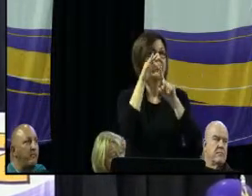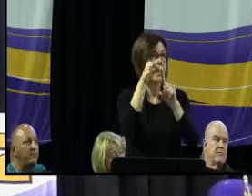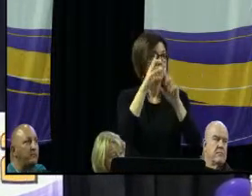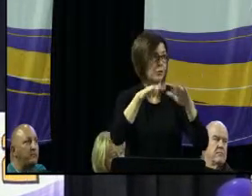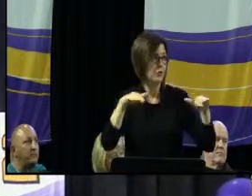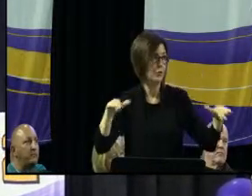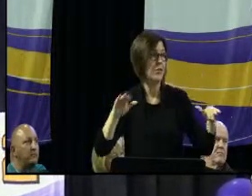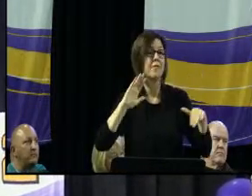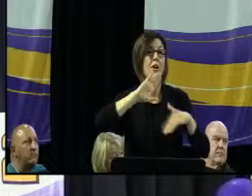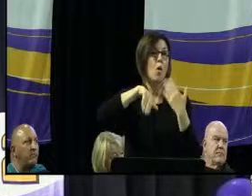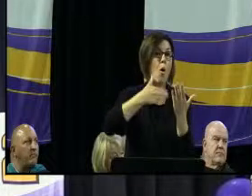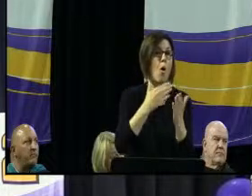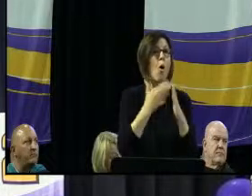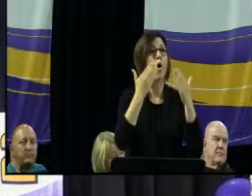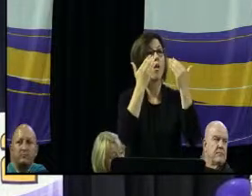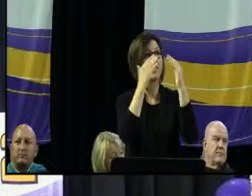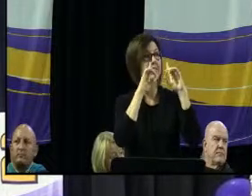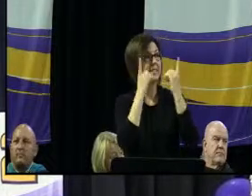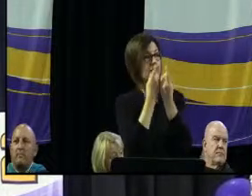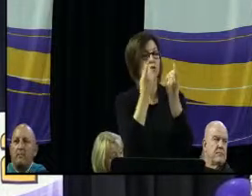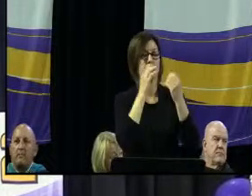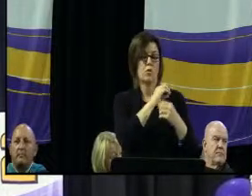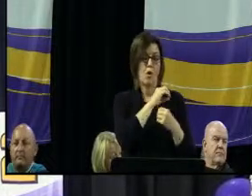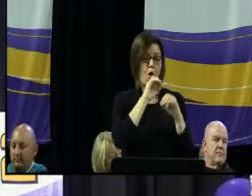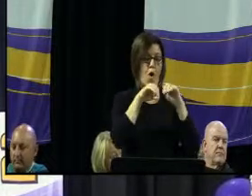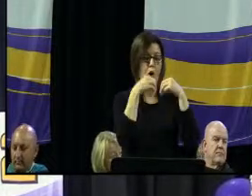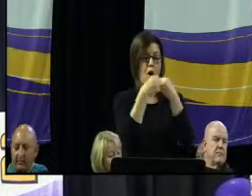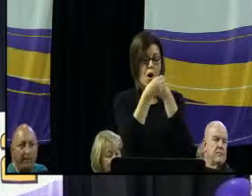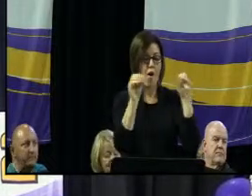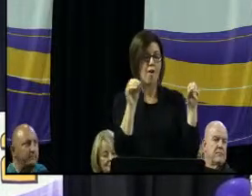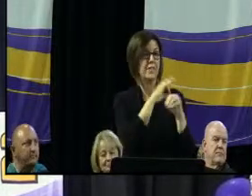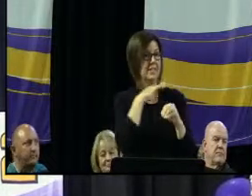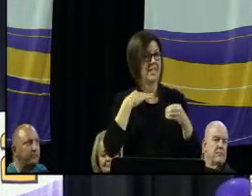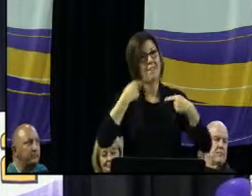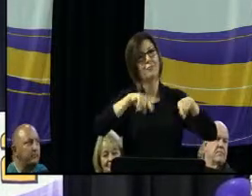of the Florence One District Office staff for their support throughout the year.